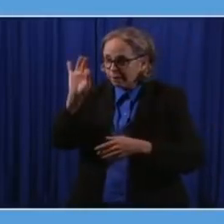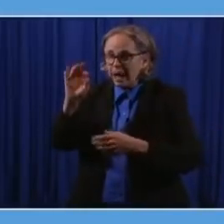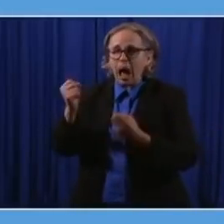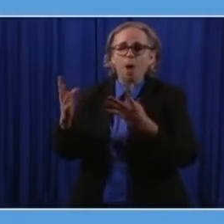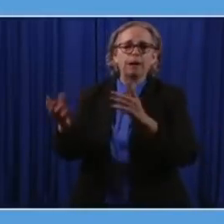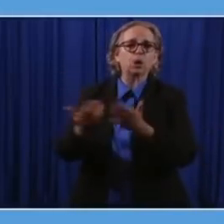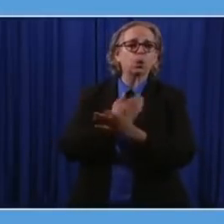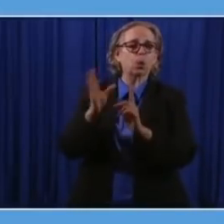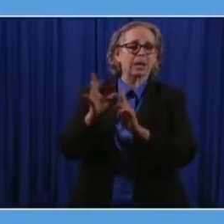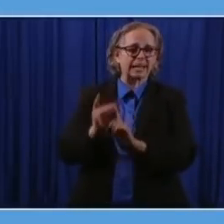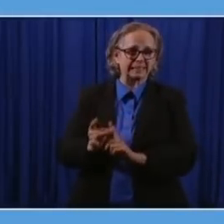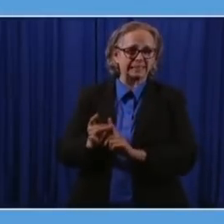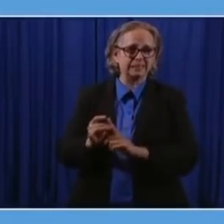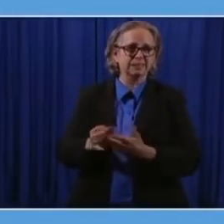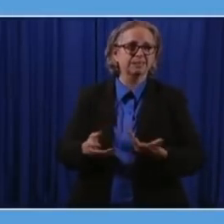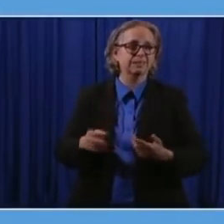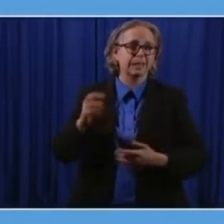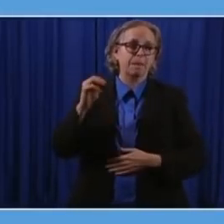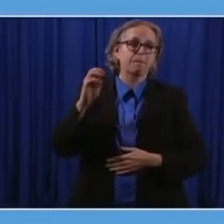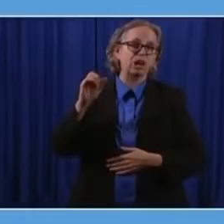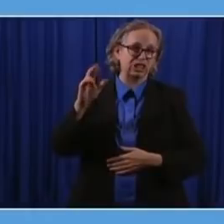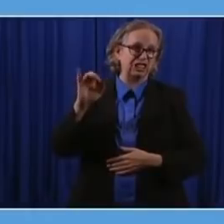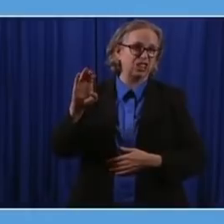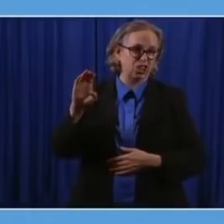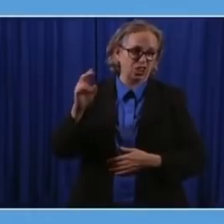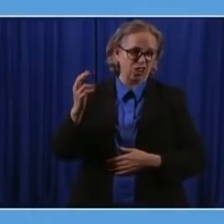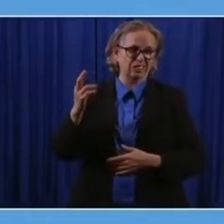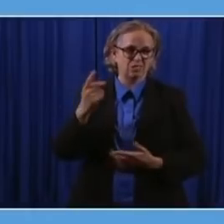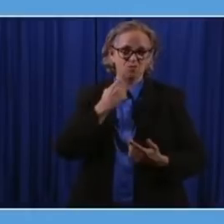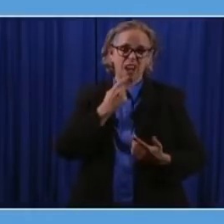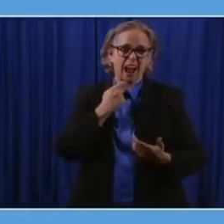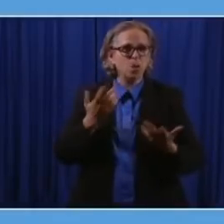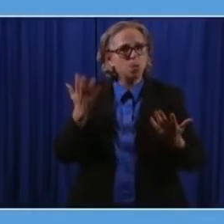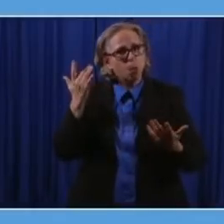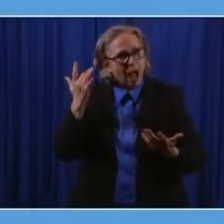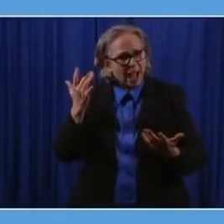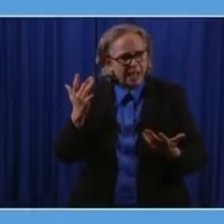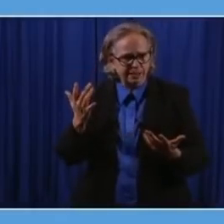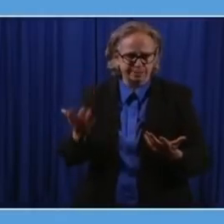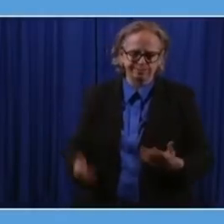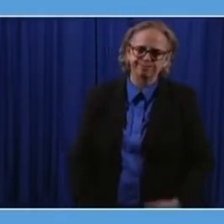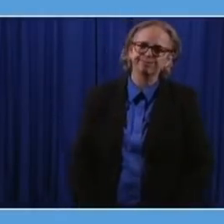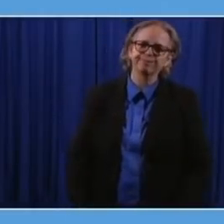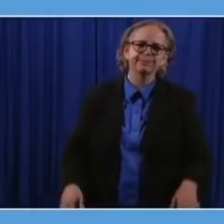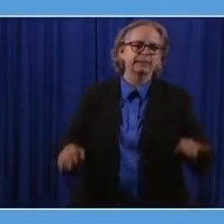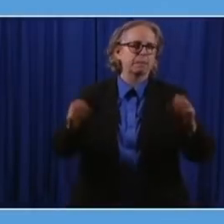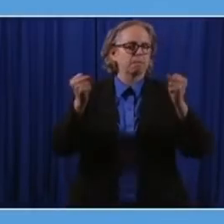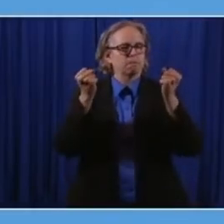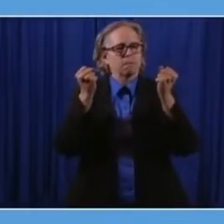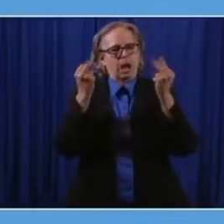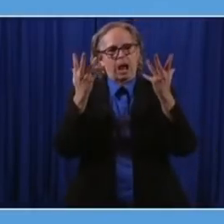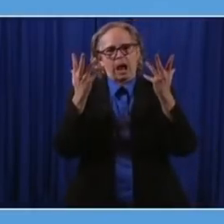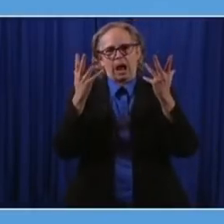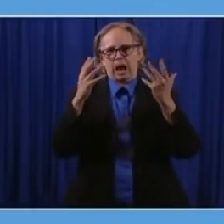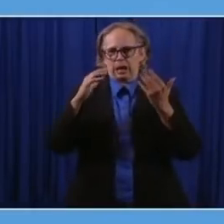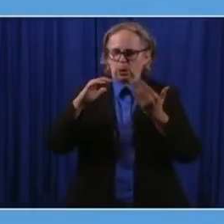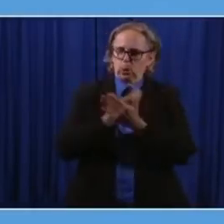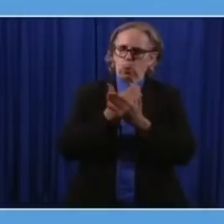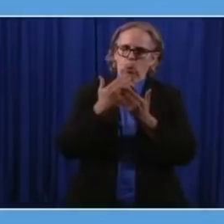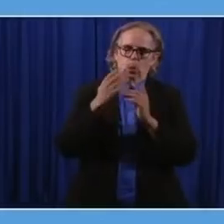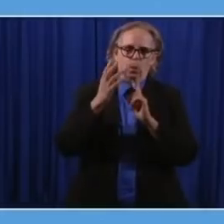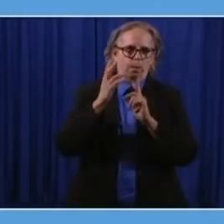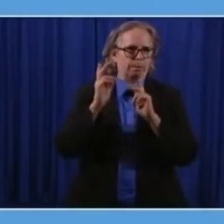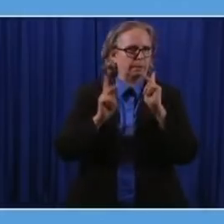County stays red this week because of their high number of cases. They are 2.5 times what what's considered